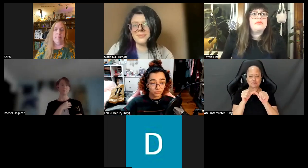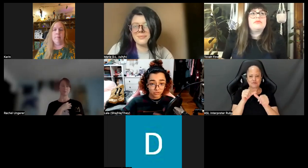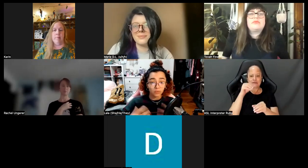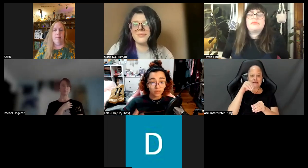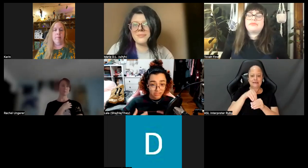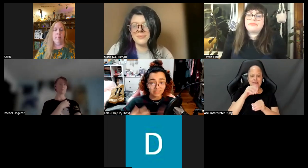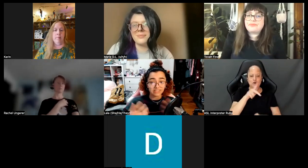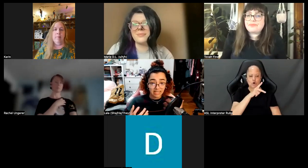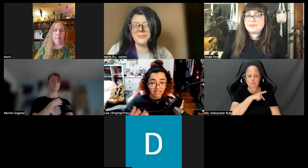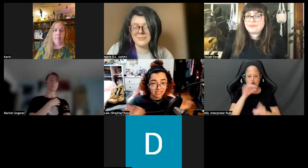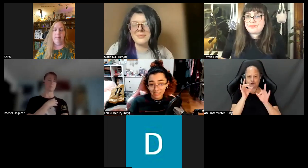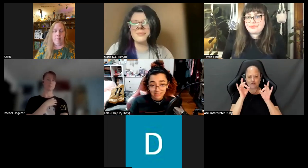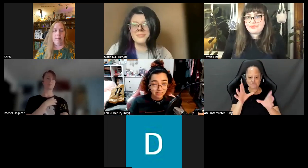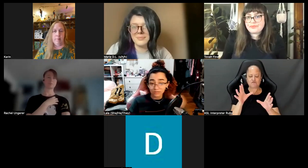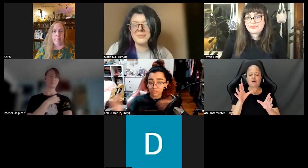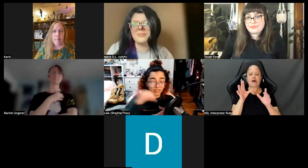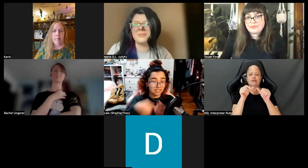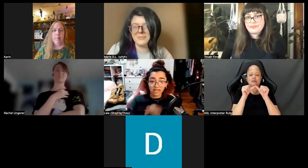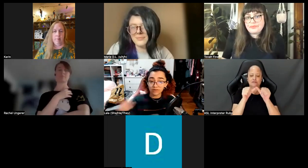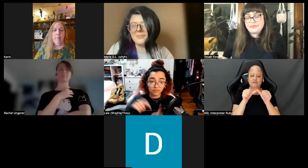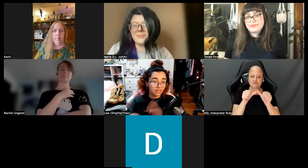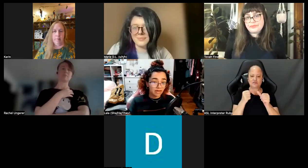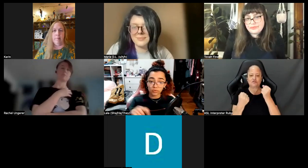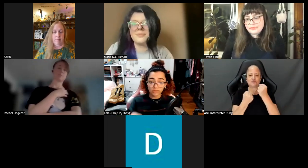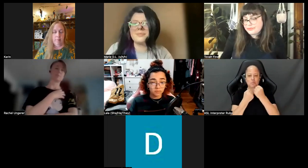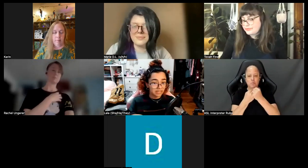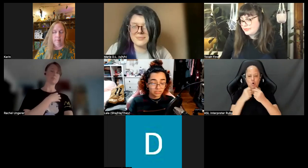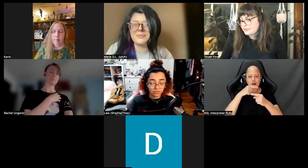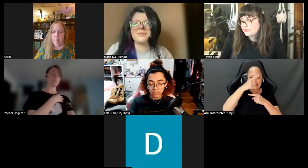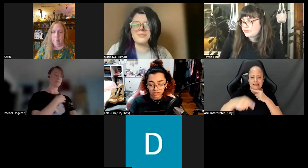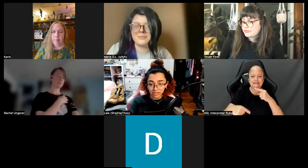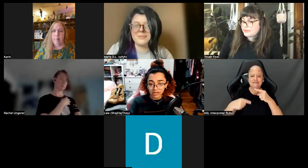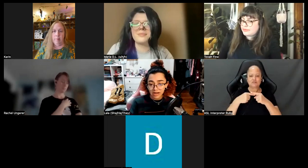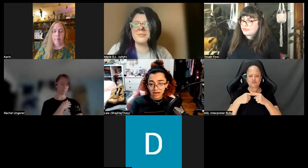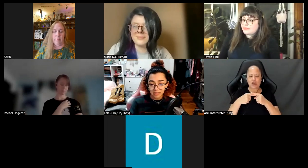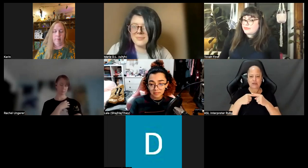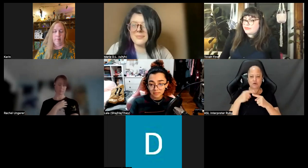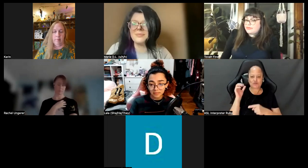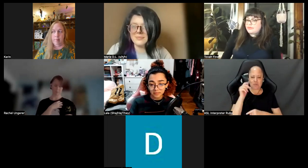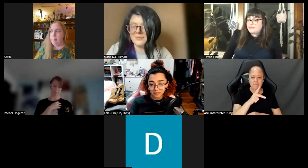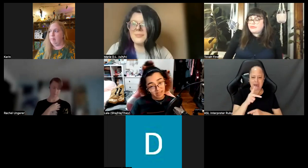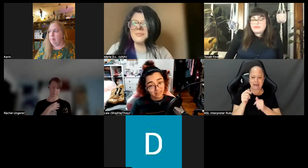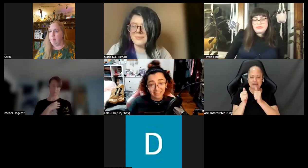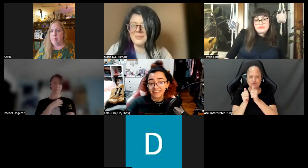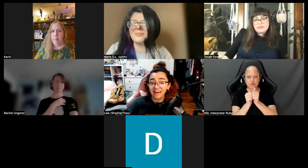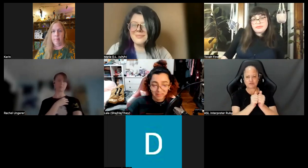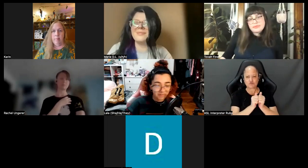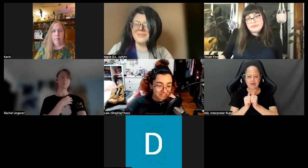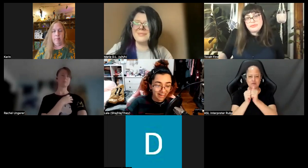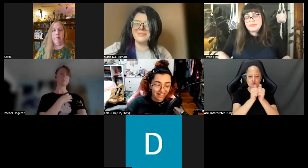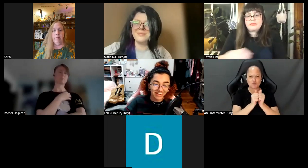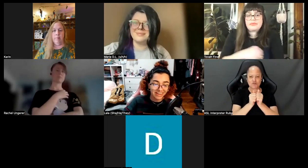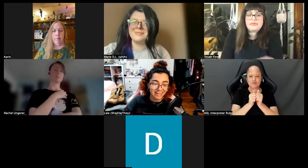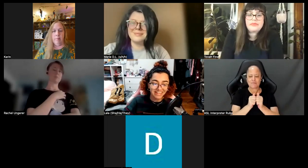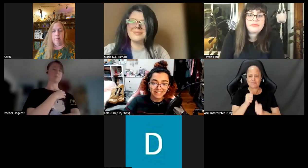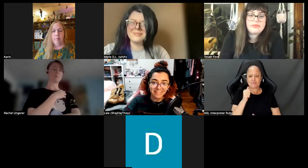violence also supports and sustains these systems, so it's a cycle that pours back into each other. I think on